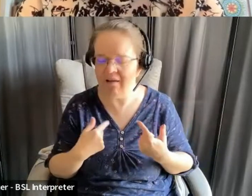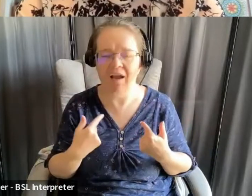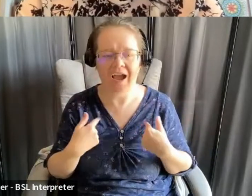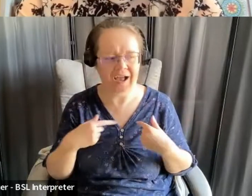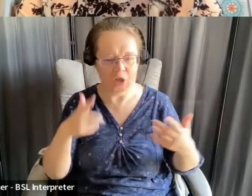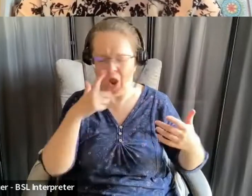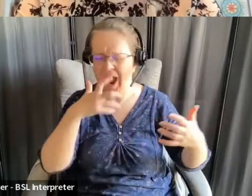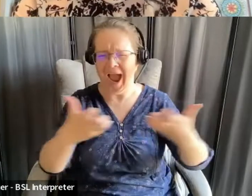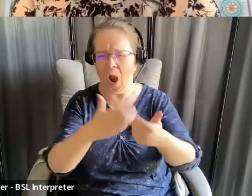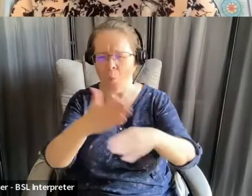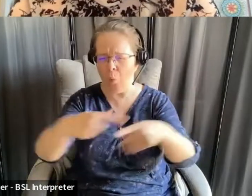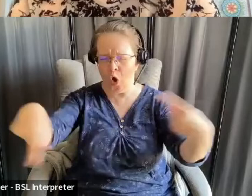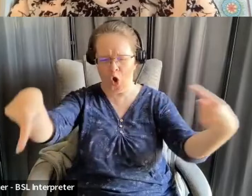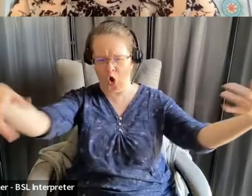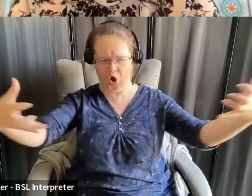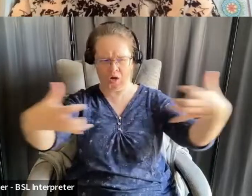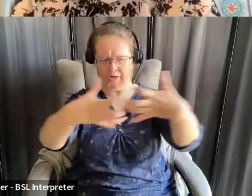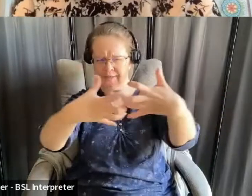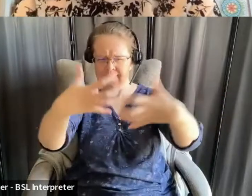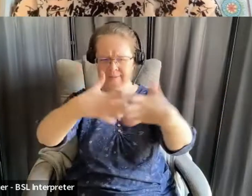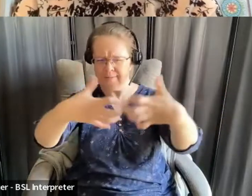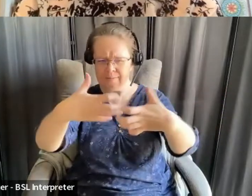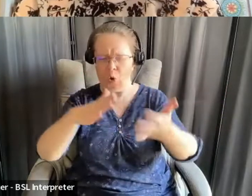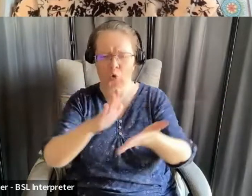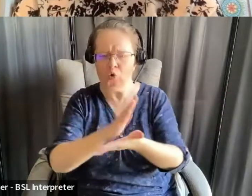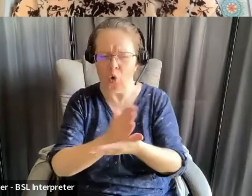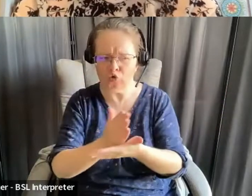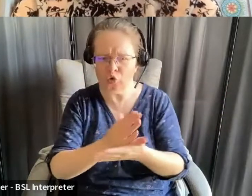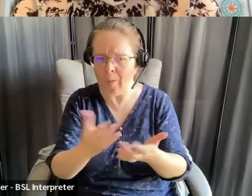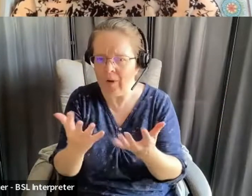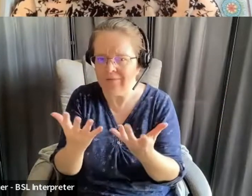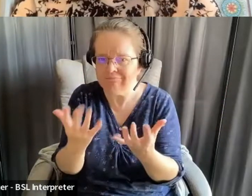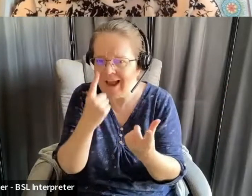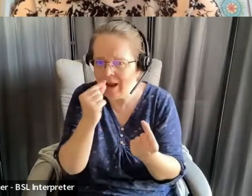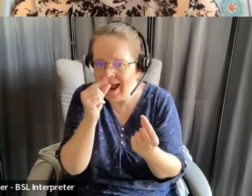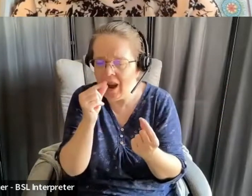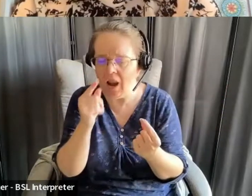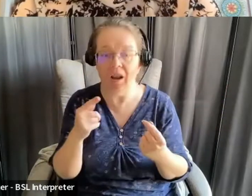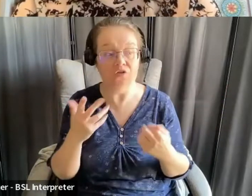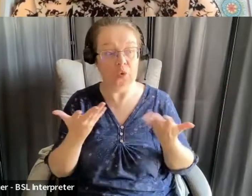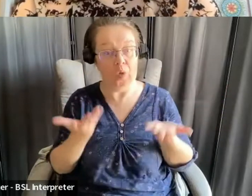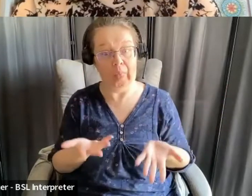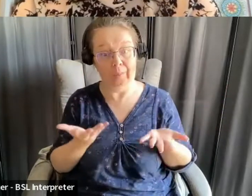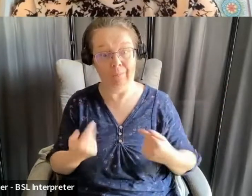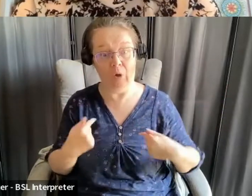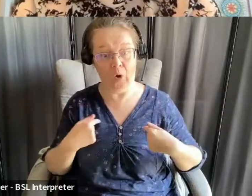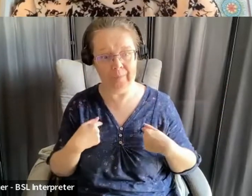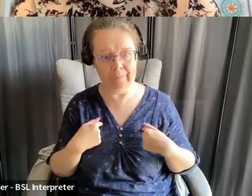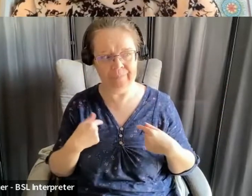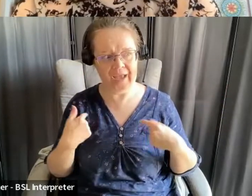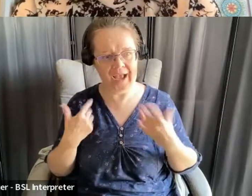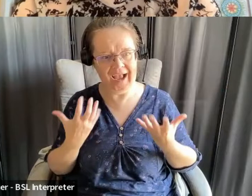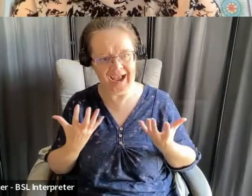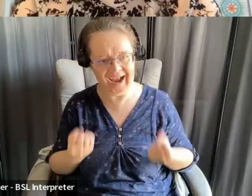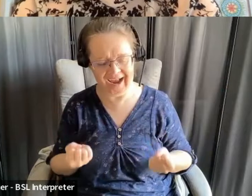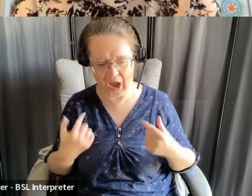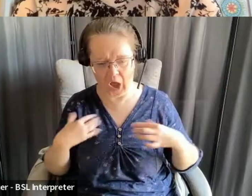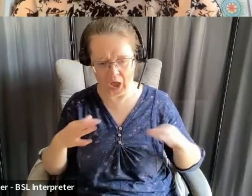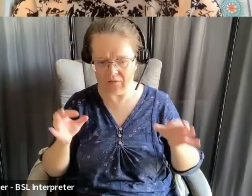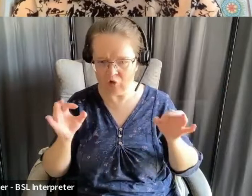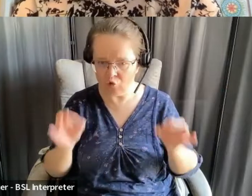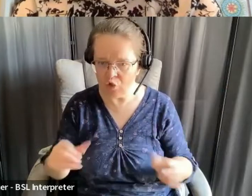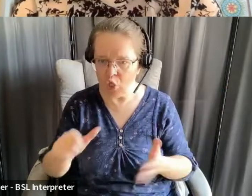work. But where I'm at is thinking, you know, actually I've got exactly the